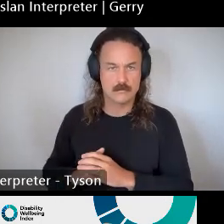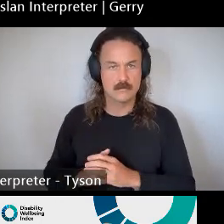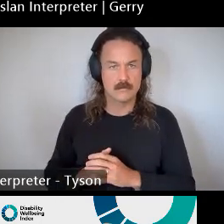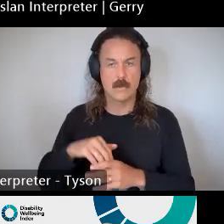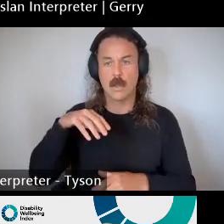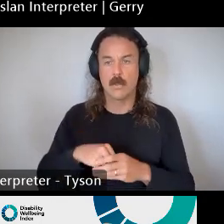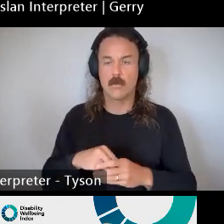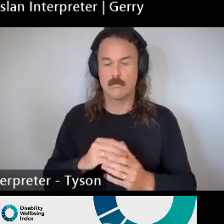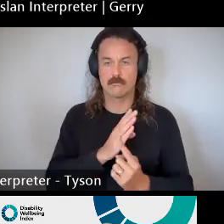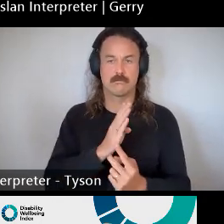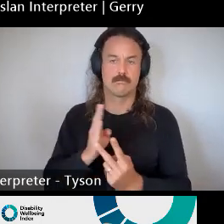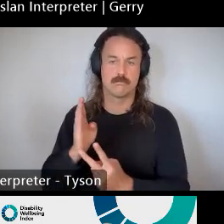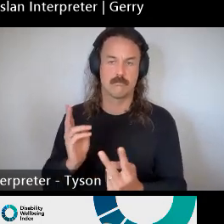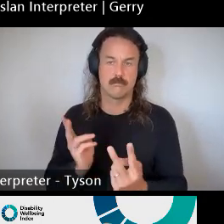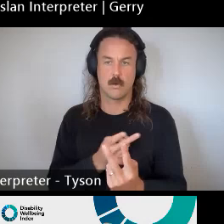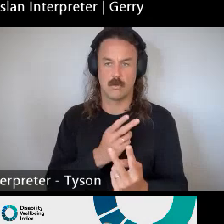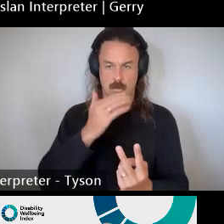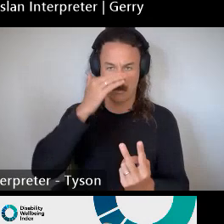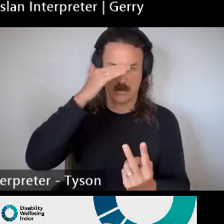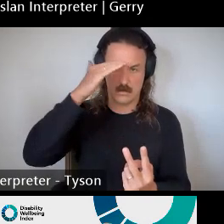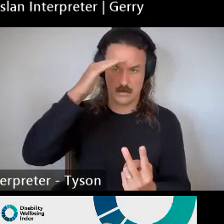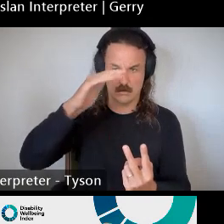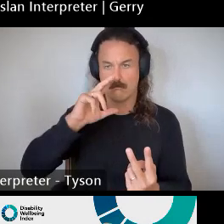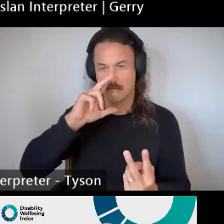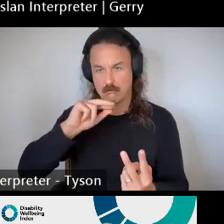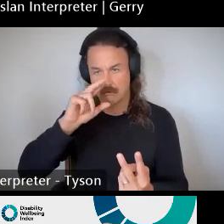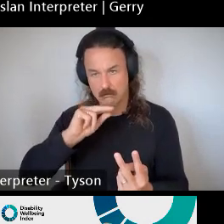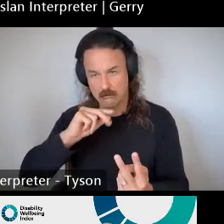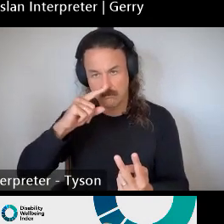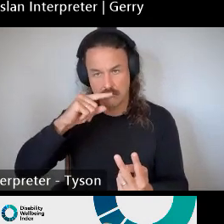adults. It also